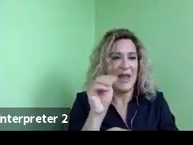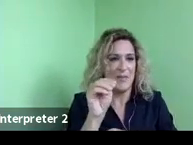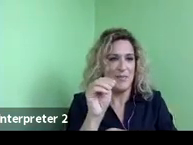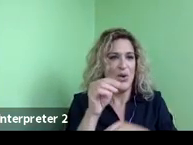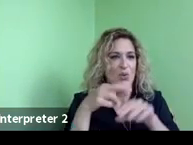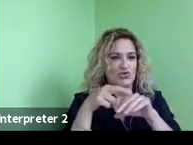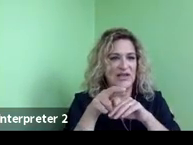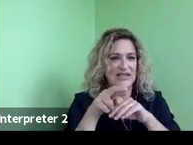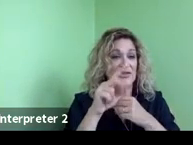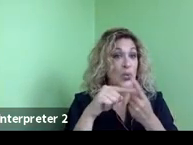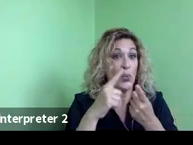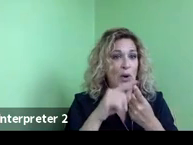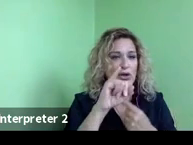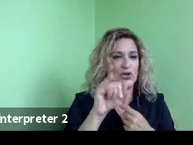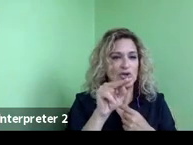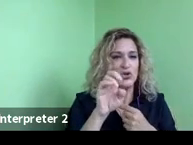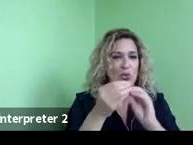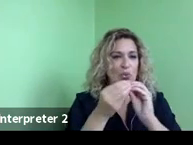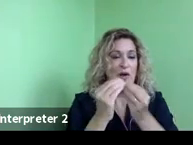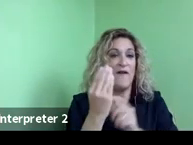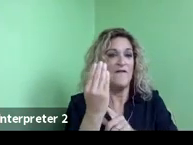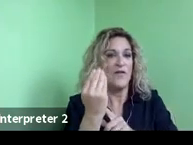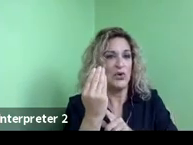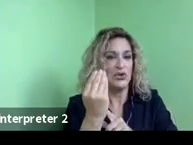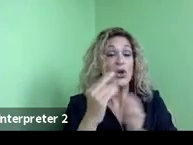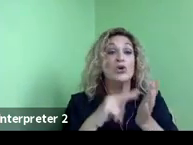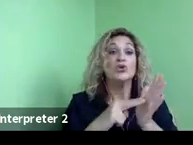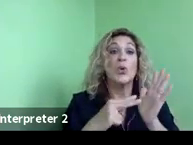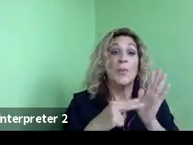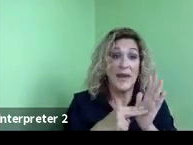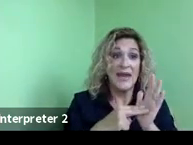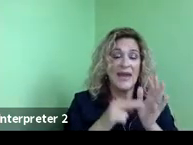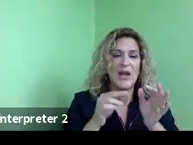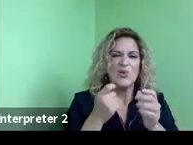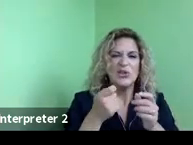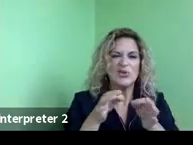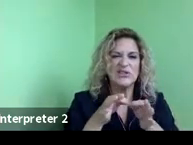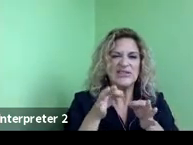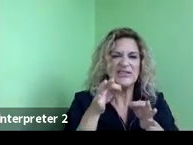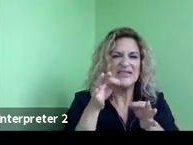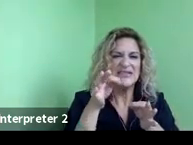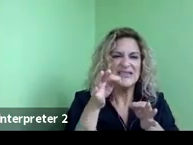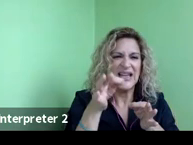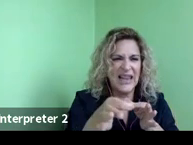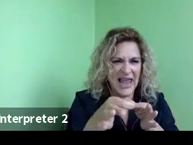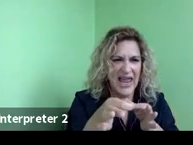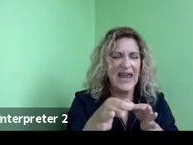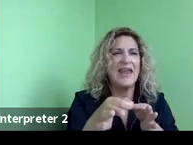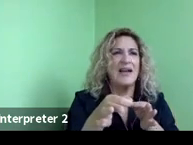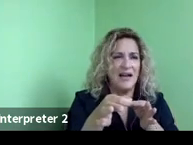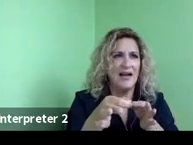there was a little bit of a delay in practice. So policies and procedures took a bit to catch